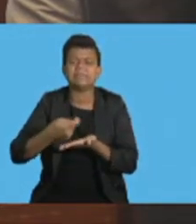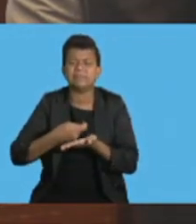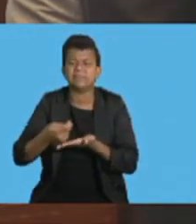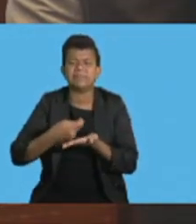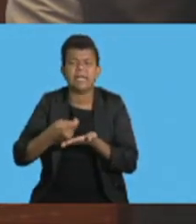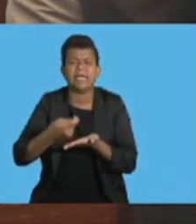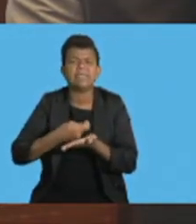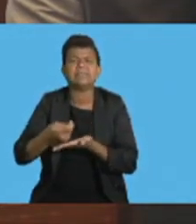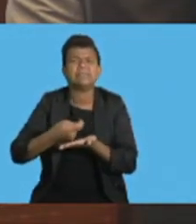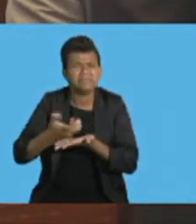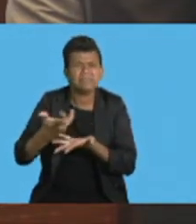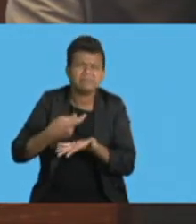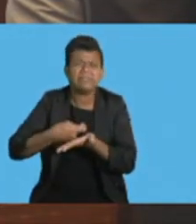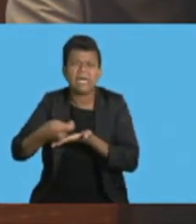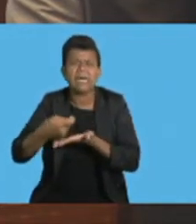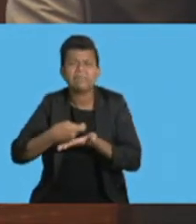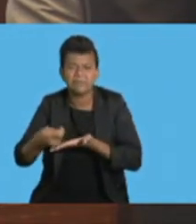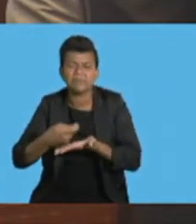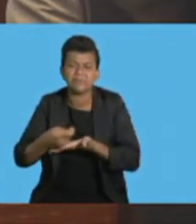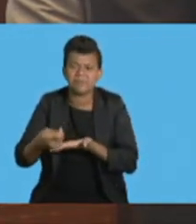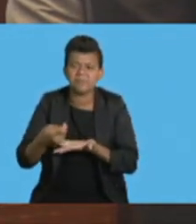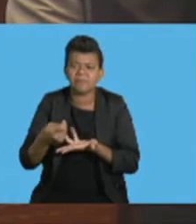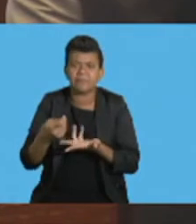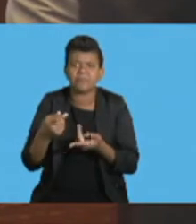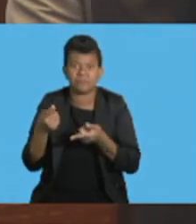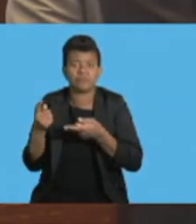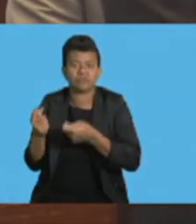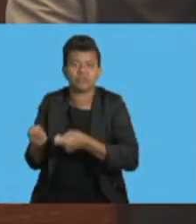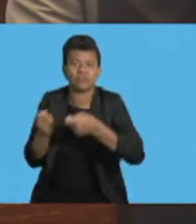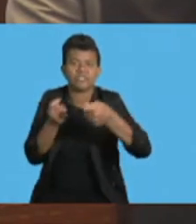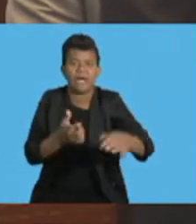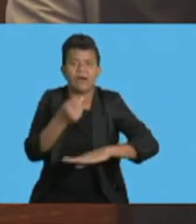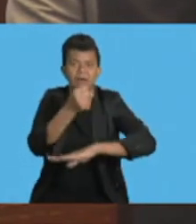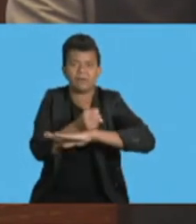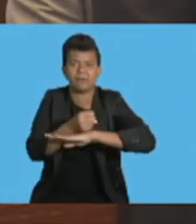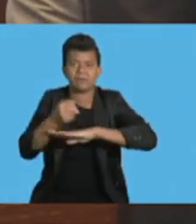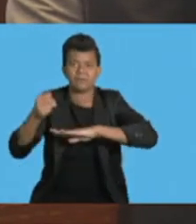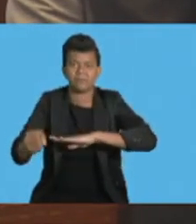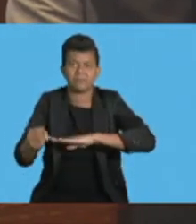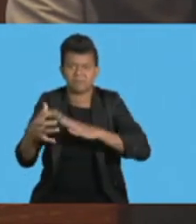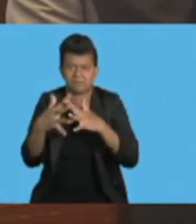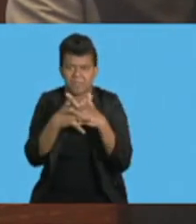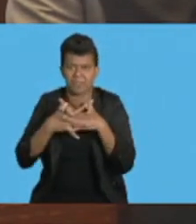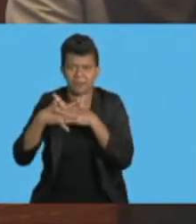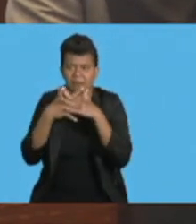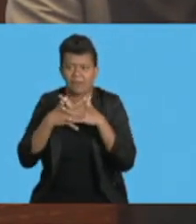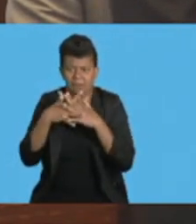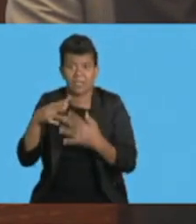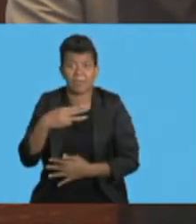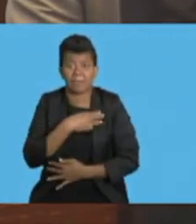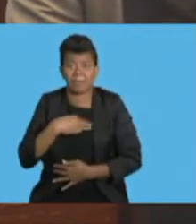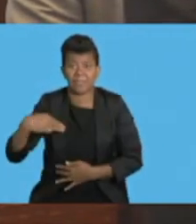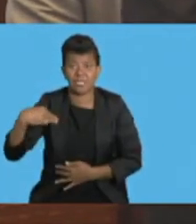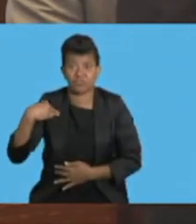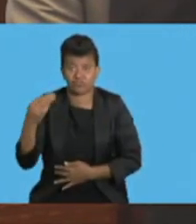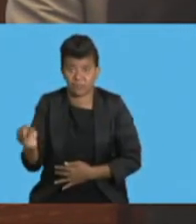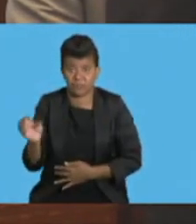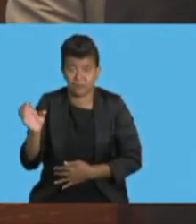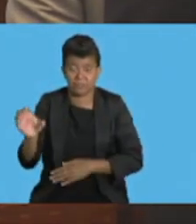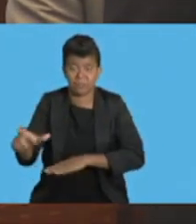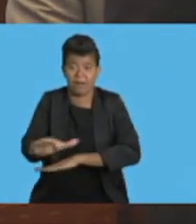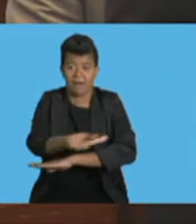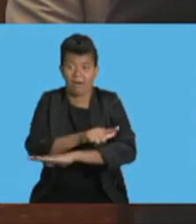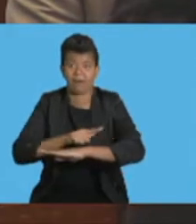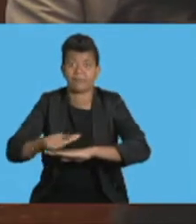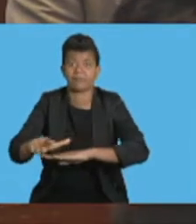the US Embassy, the government of United States. And that time the Minister for Lands was Ratu Ningamalalam Palawu. And his